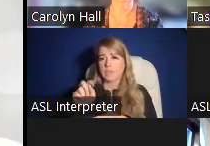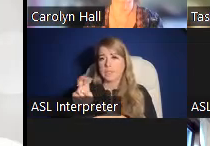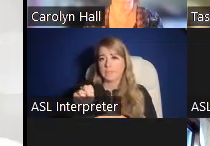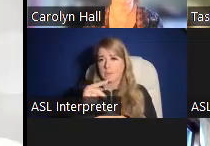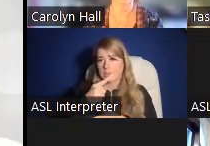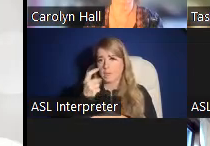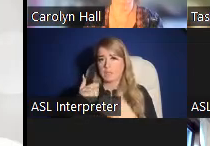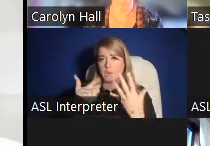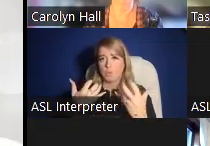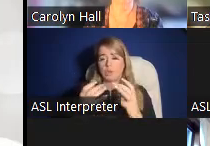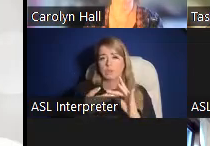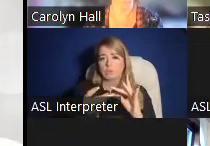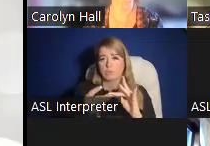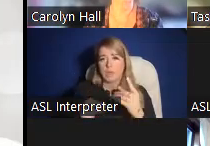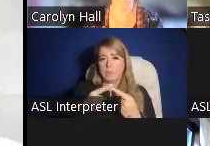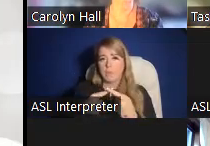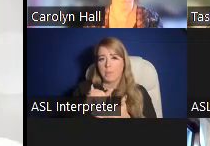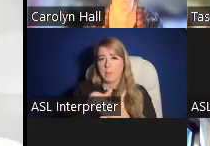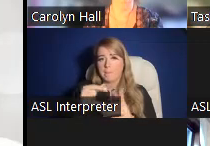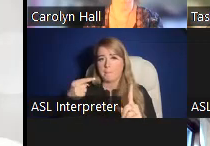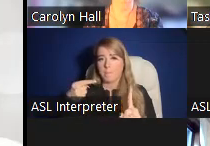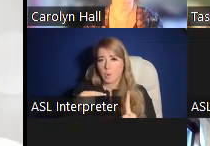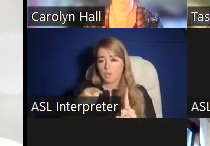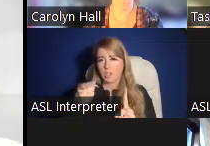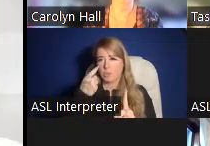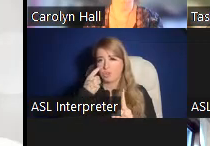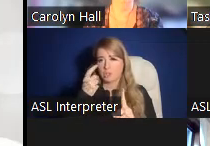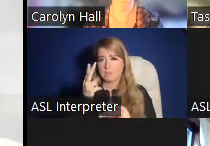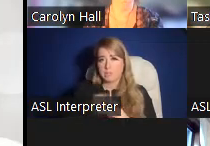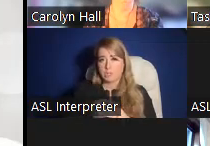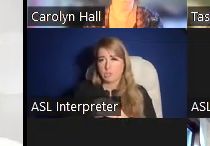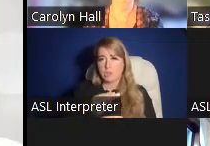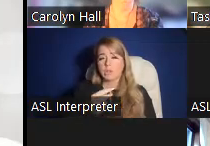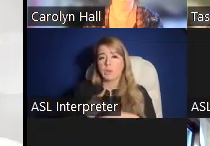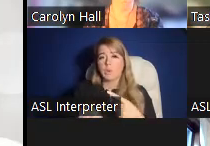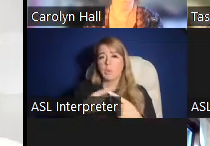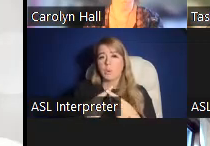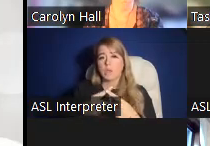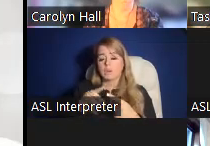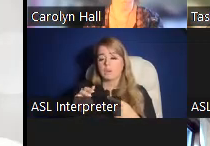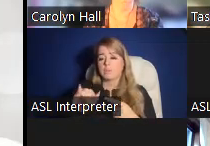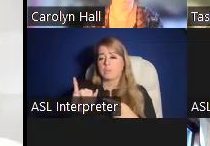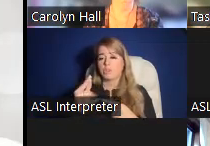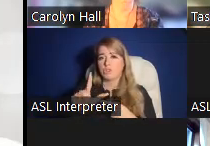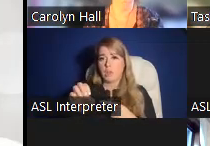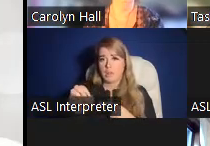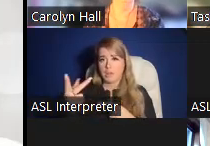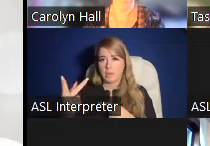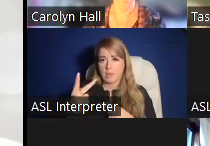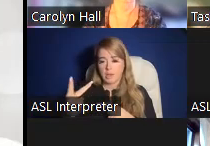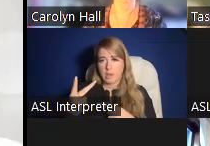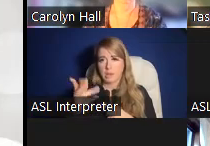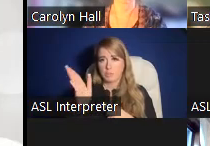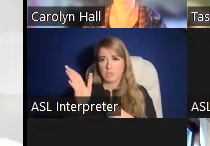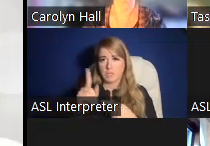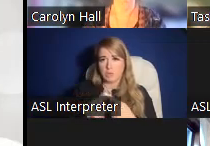get to that point that you made. When Michelle and I presented to